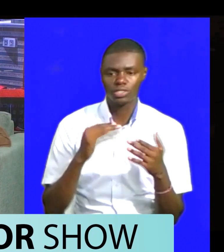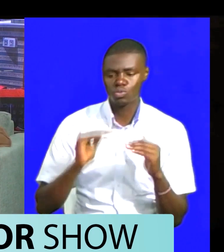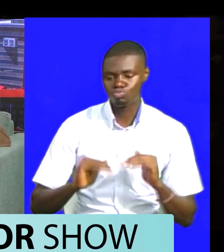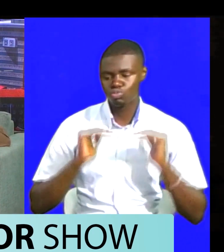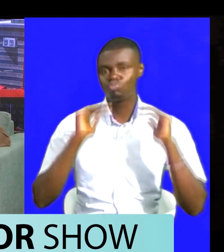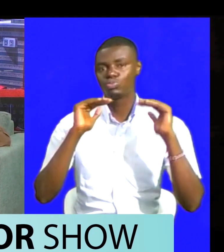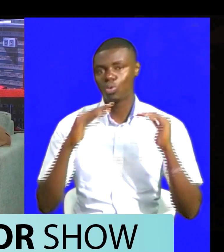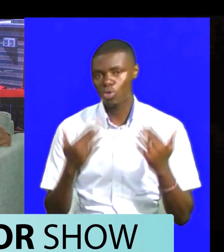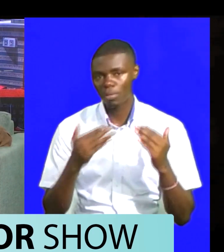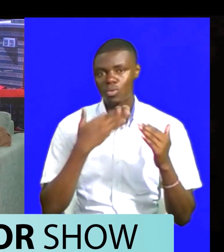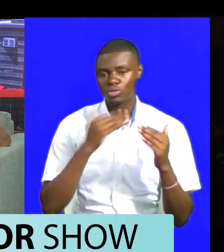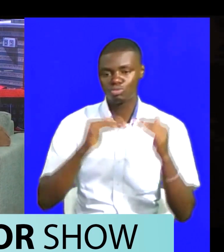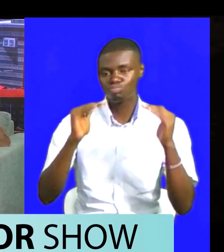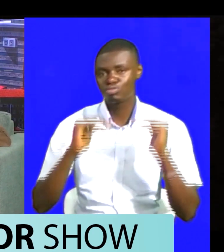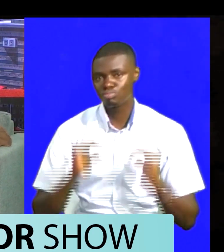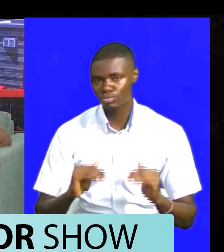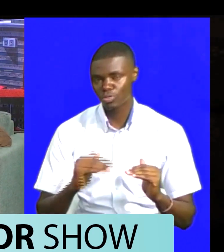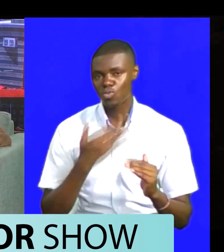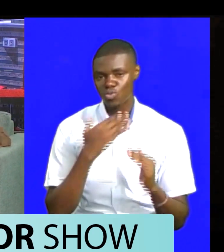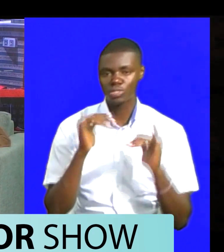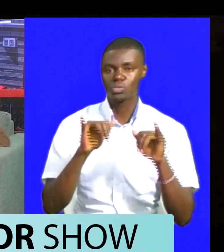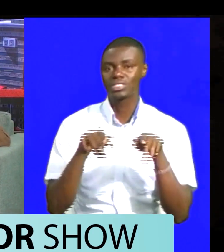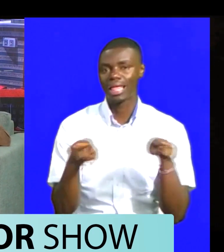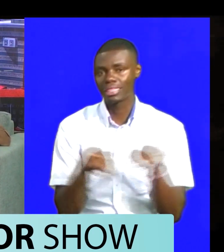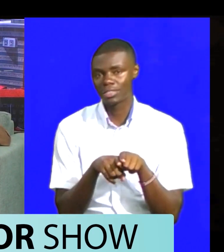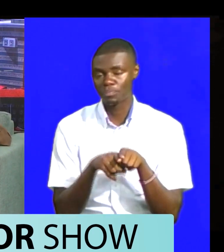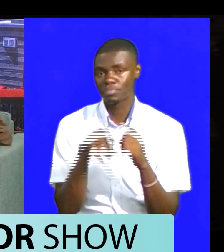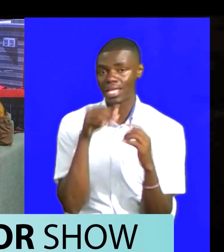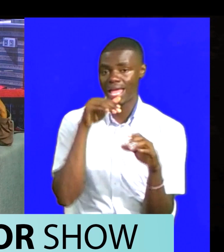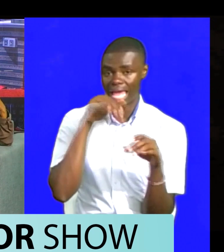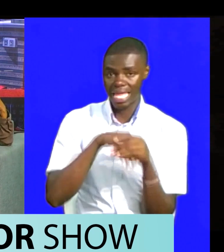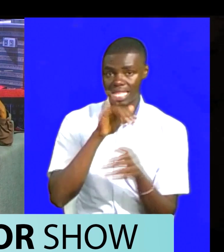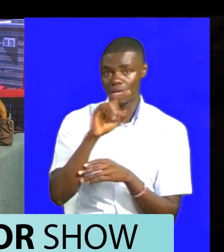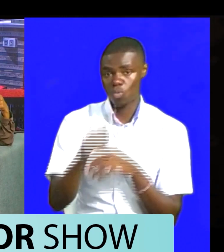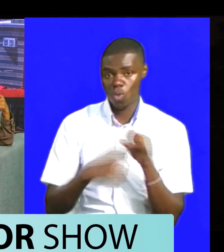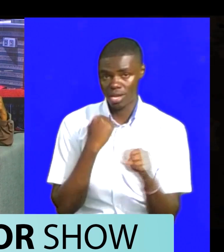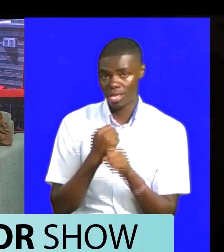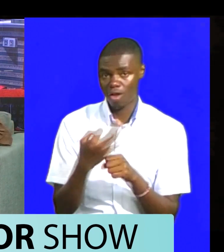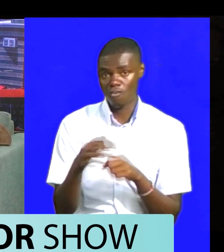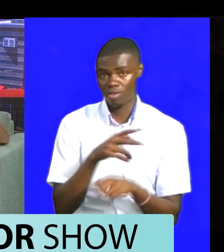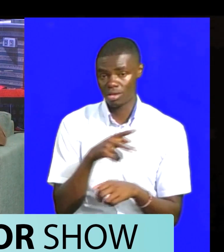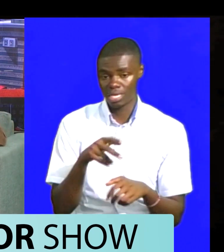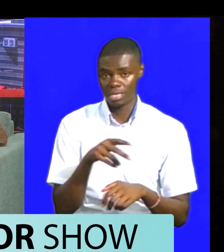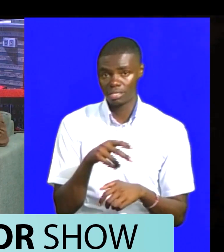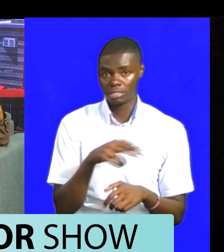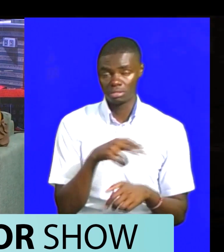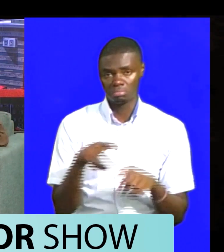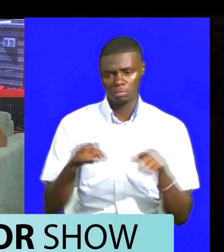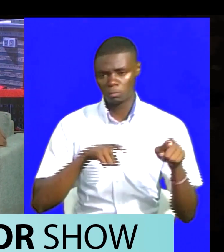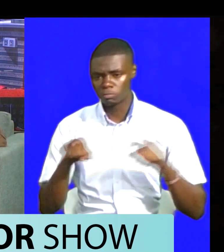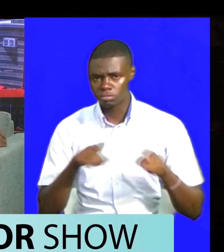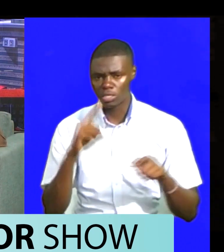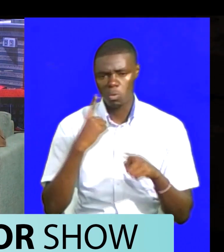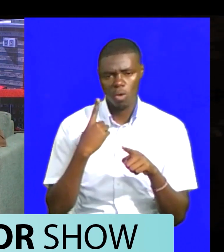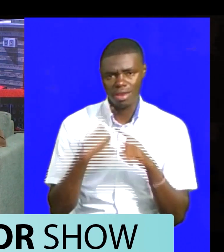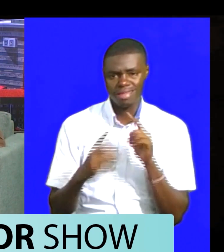want to make a step back, or you want to remain the same? So within that 1 year of your reign, it's always a year. So